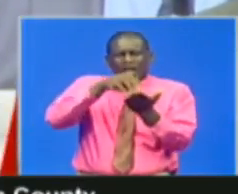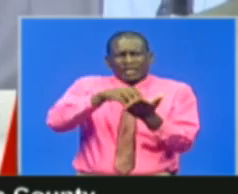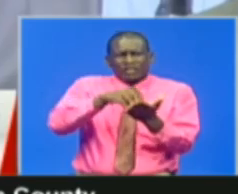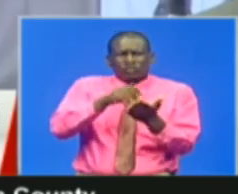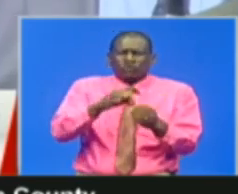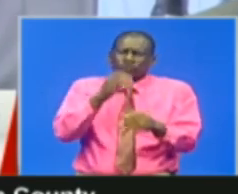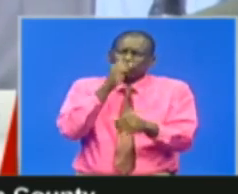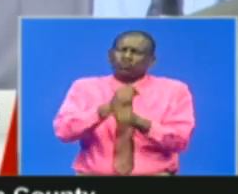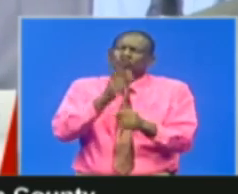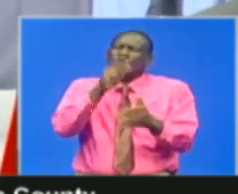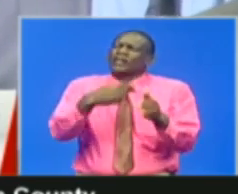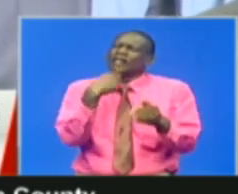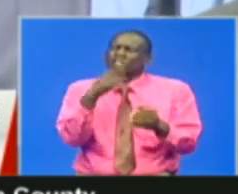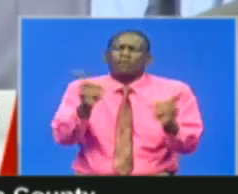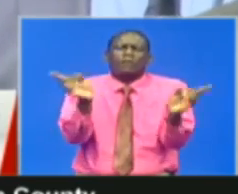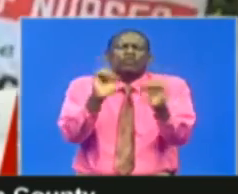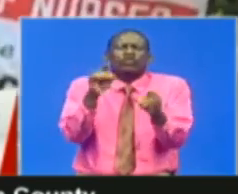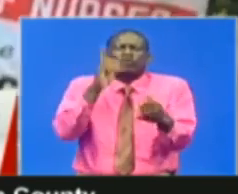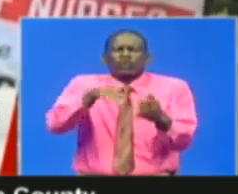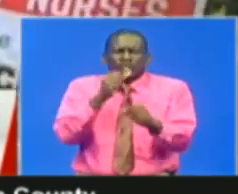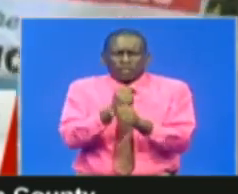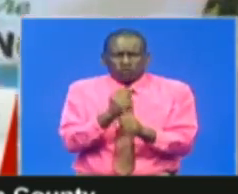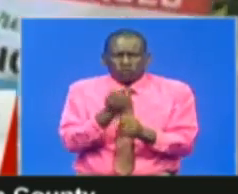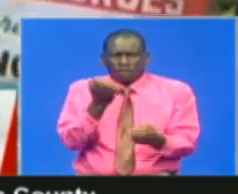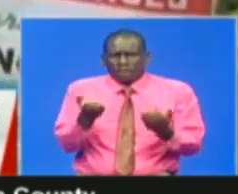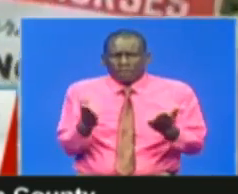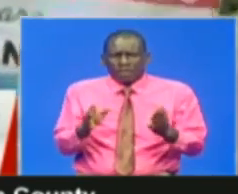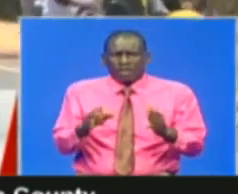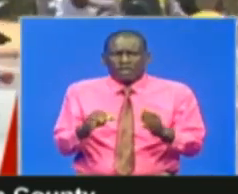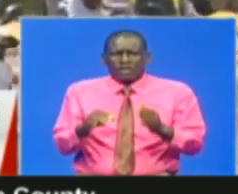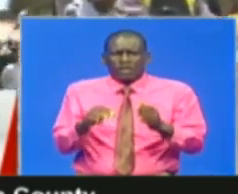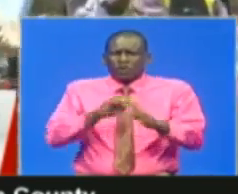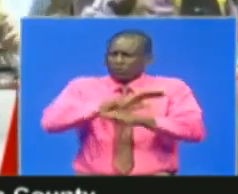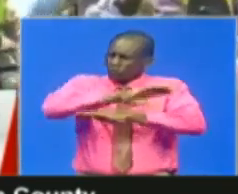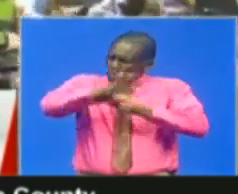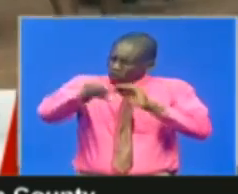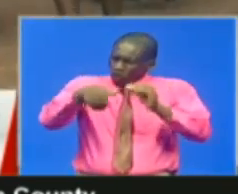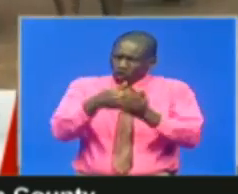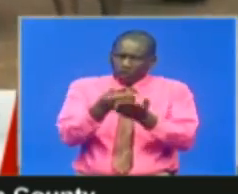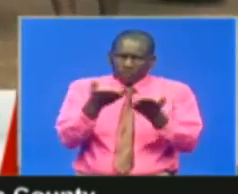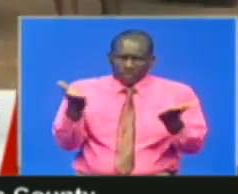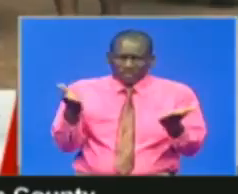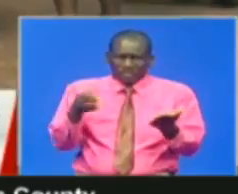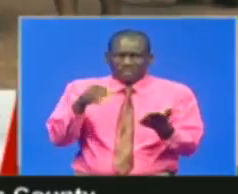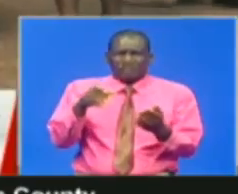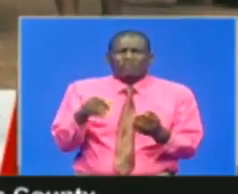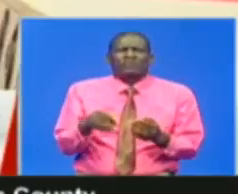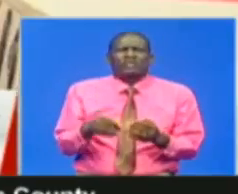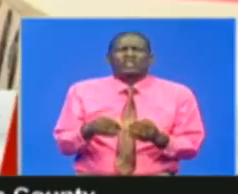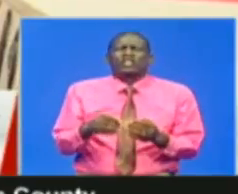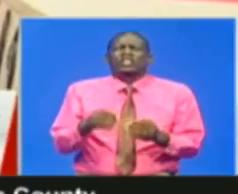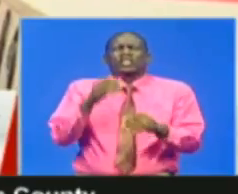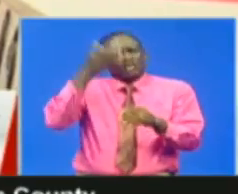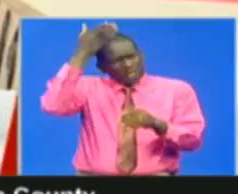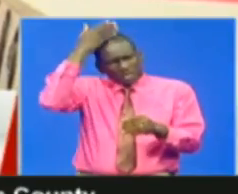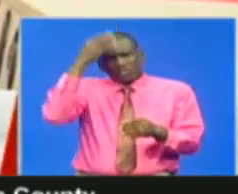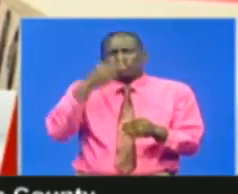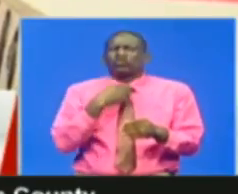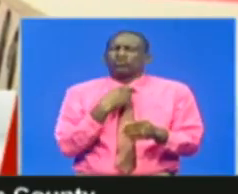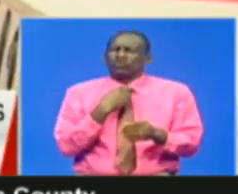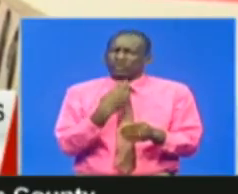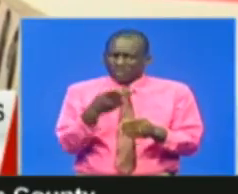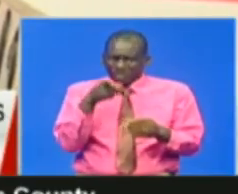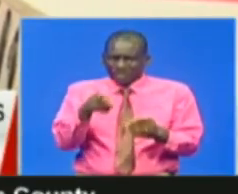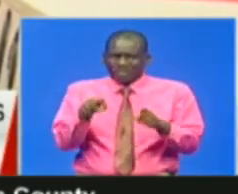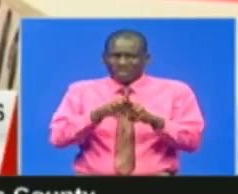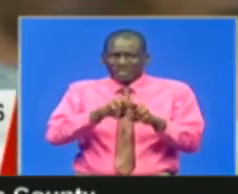I say, not as I do, perhaps. Regardless or irregardless as the case may be, the unionists view it as another